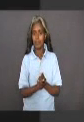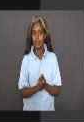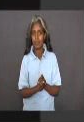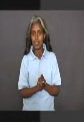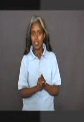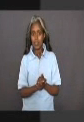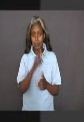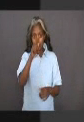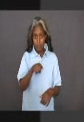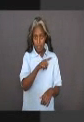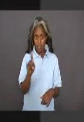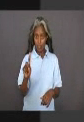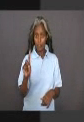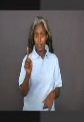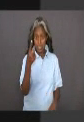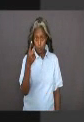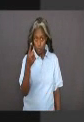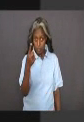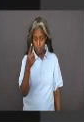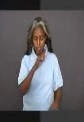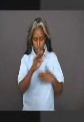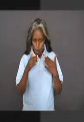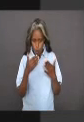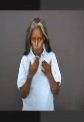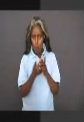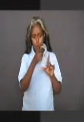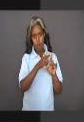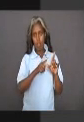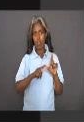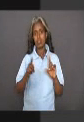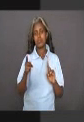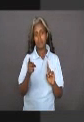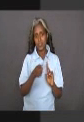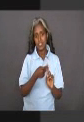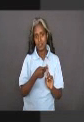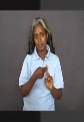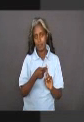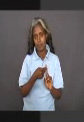In the first quadrant, all angles are positive.